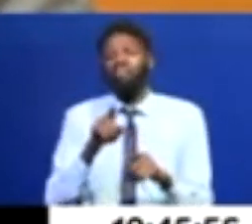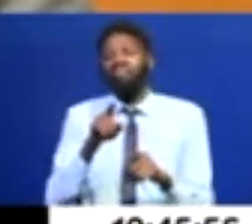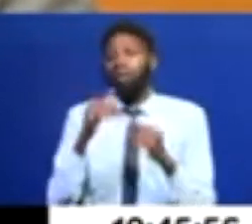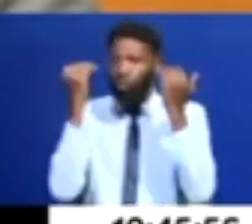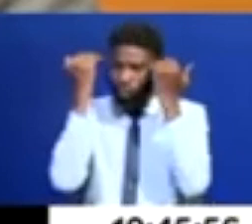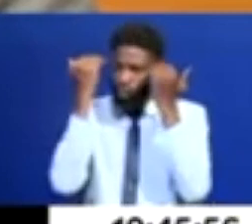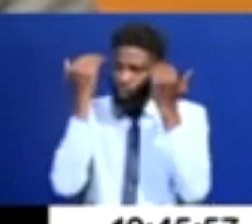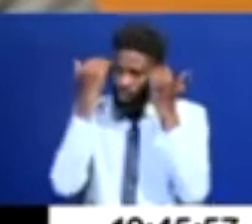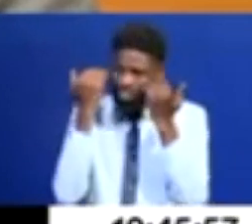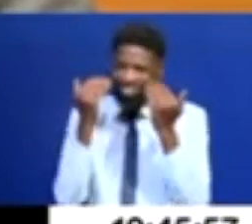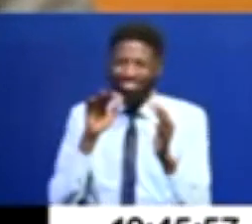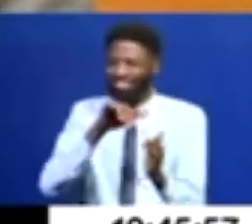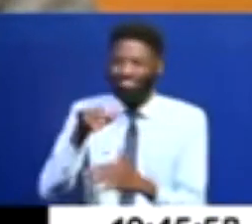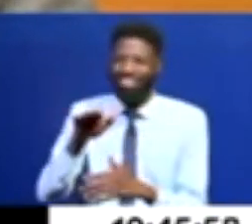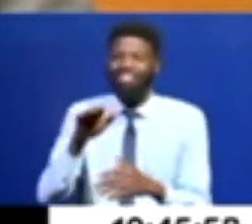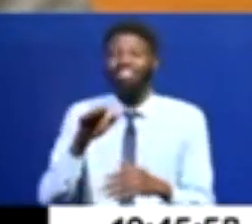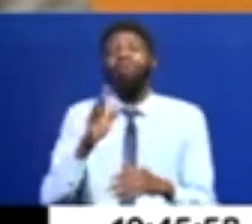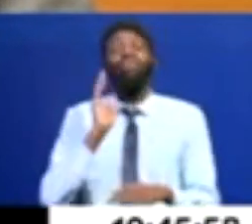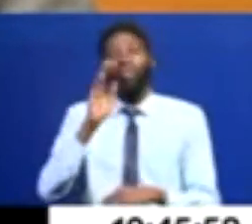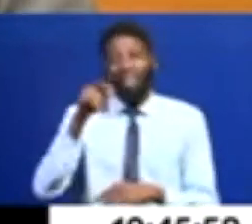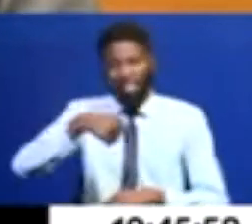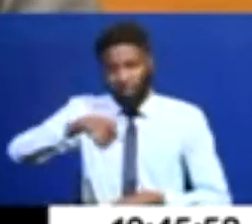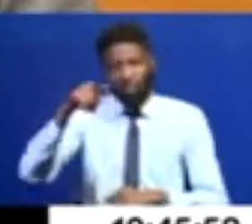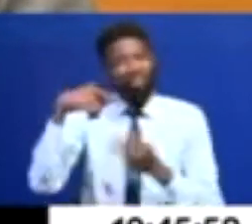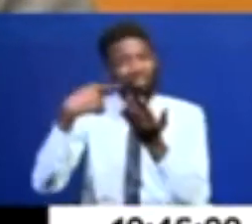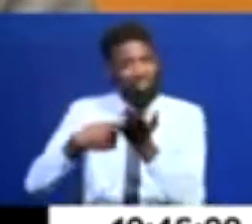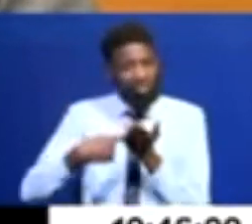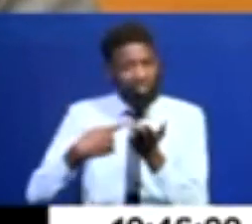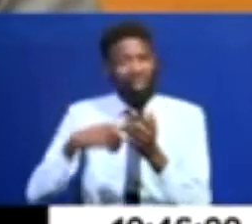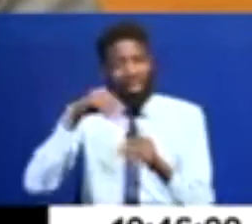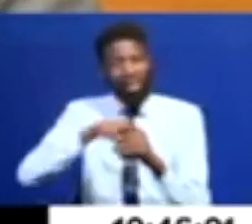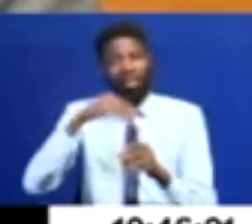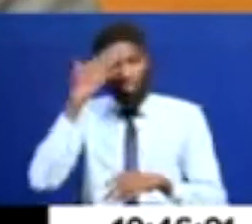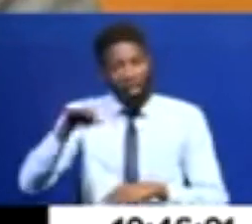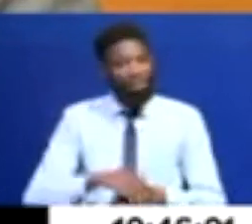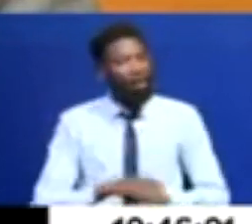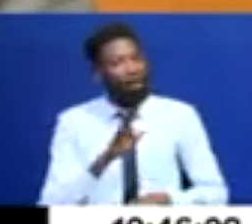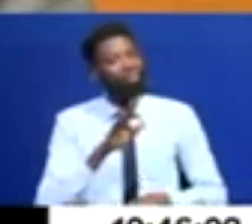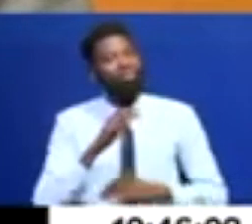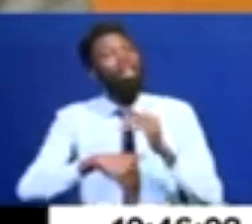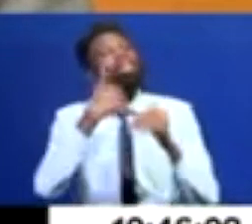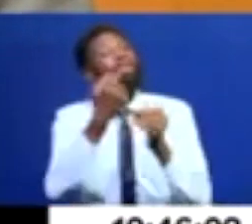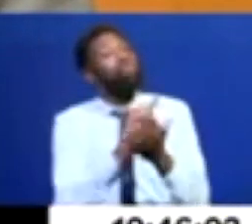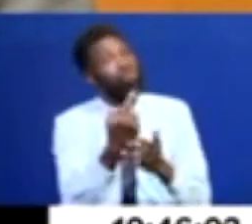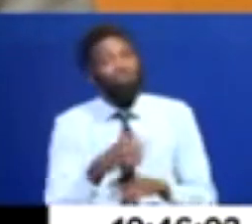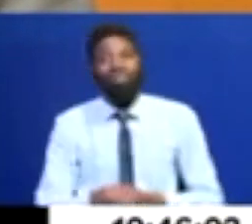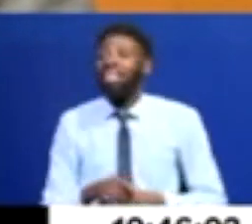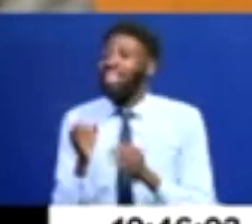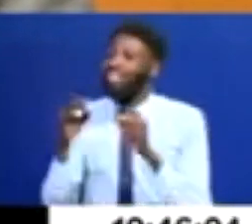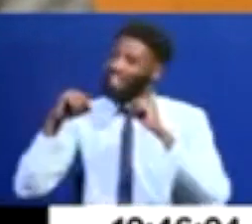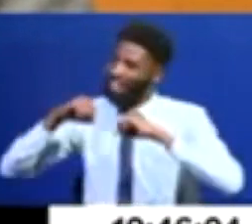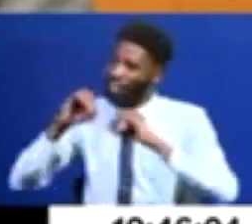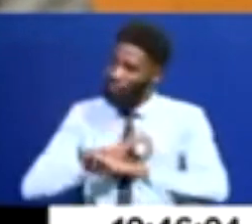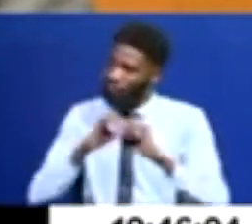today, to be debated in Parliament this week. Then after that, next week. Mm-hmm. If it is not agreeable and becomes an act